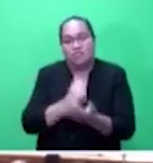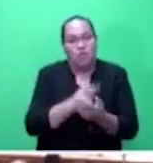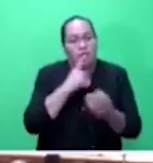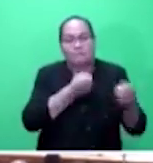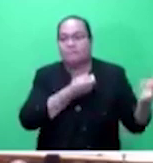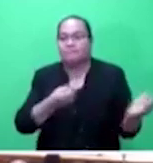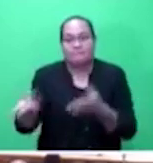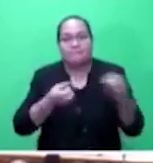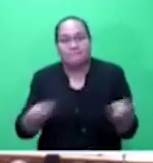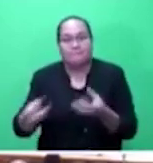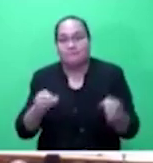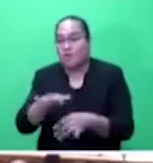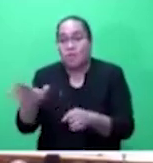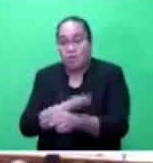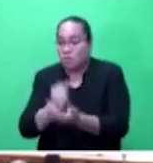hygienic and